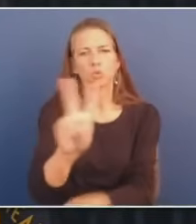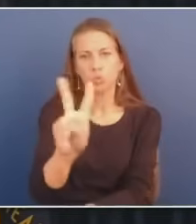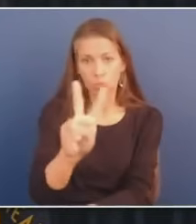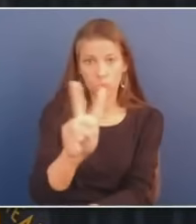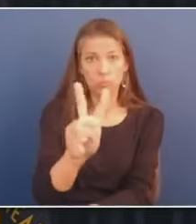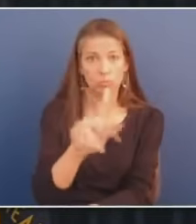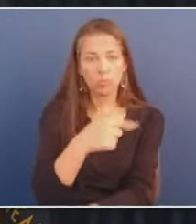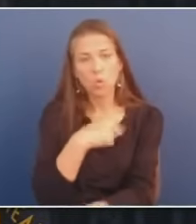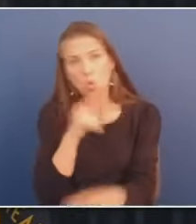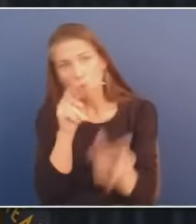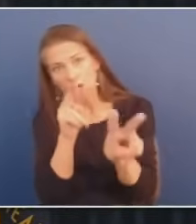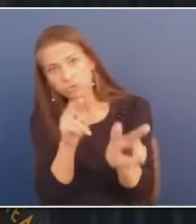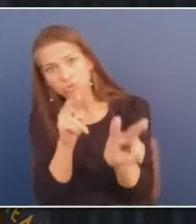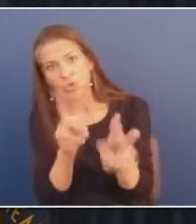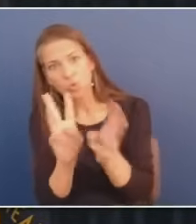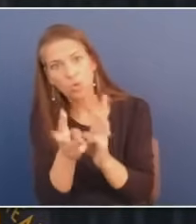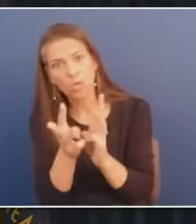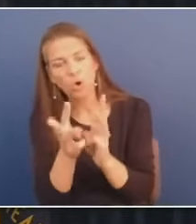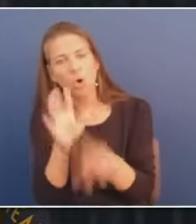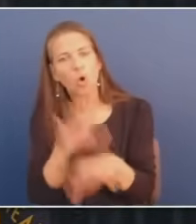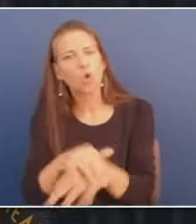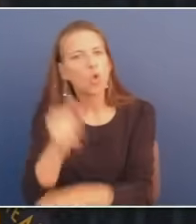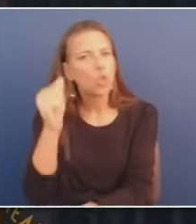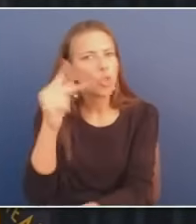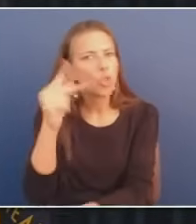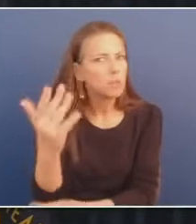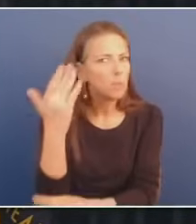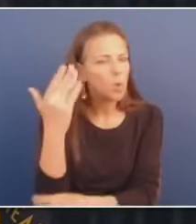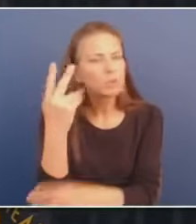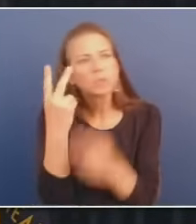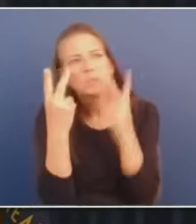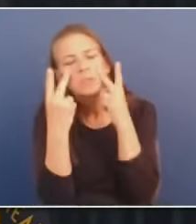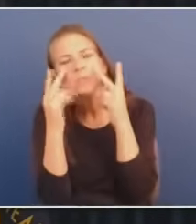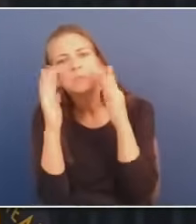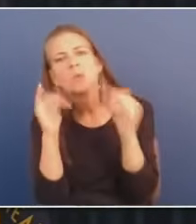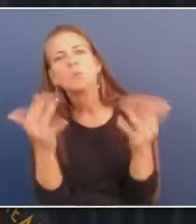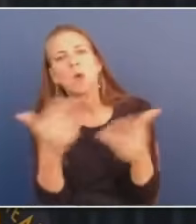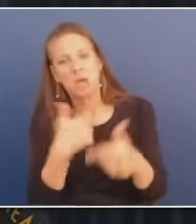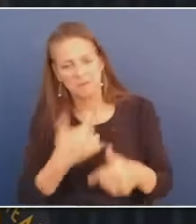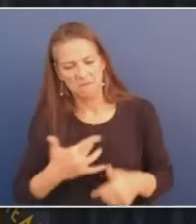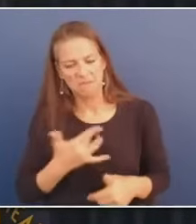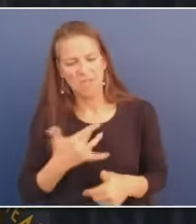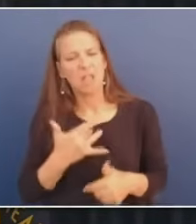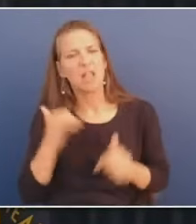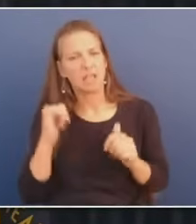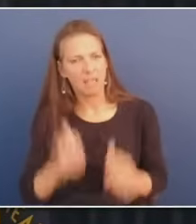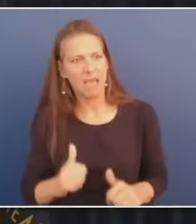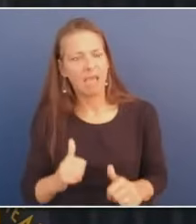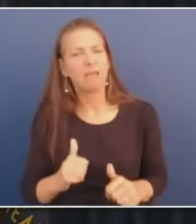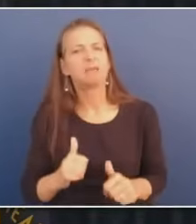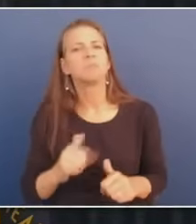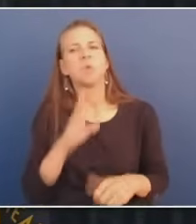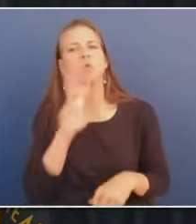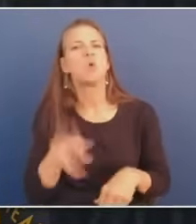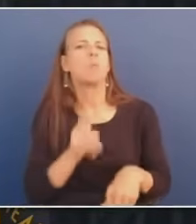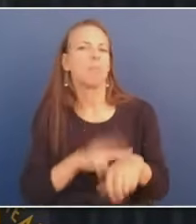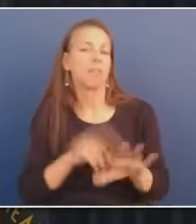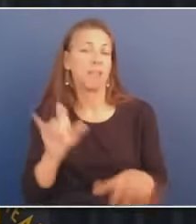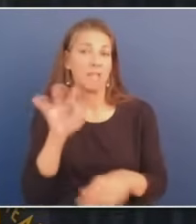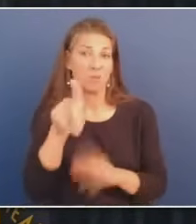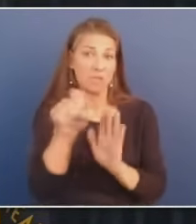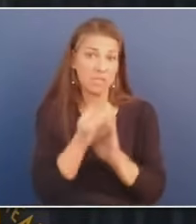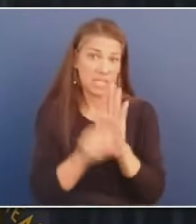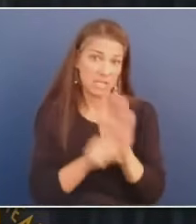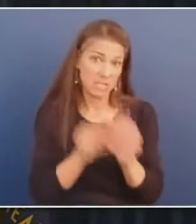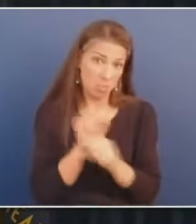the forecast on Thursday morning. I expect that we'll be able to come in as normal. But if you are a state employee,